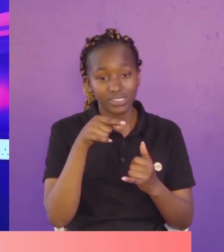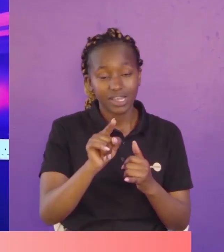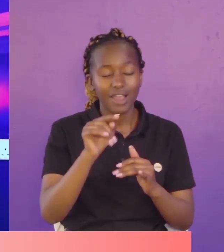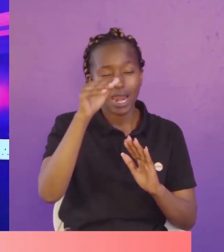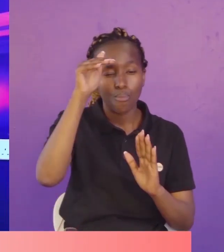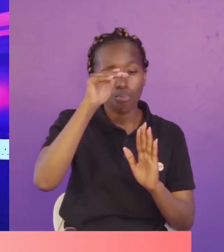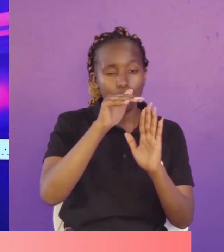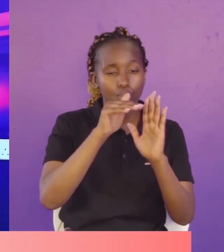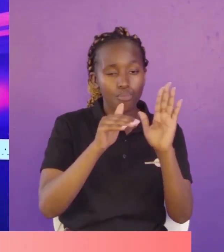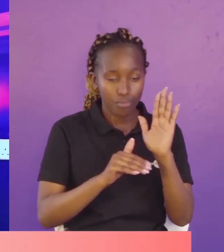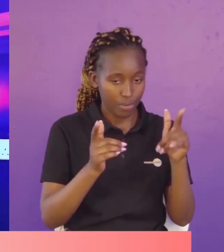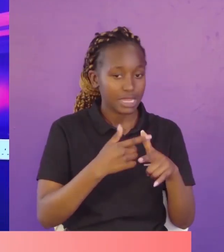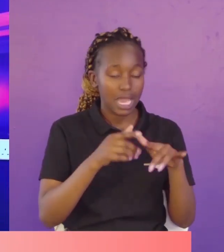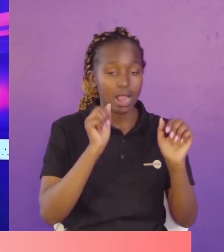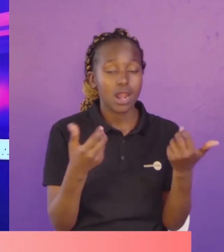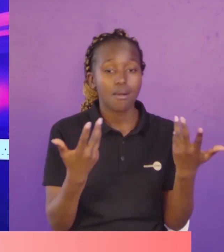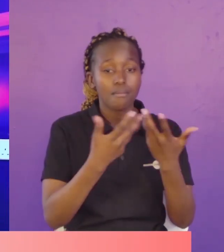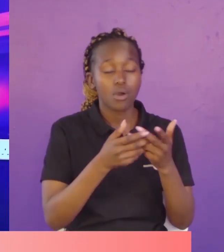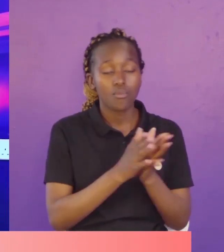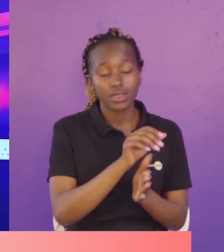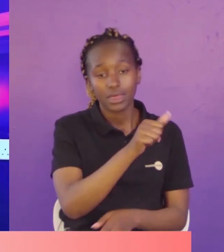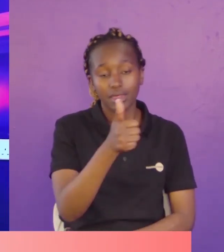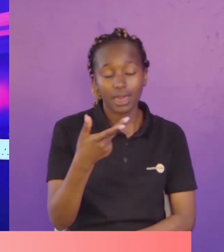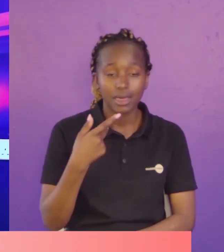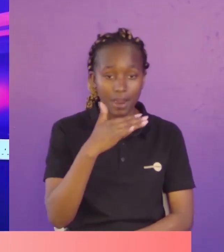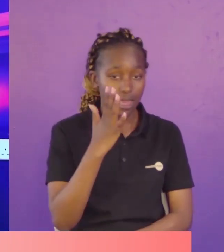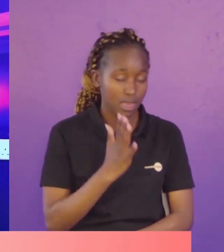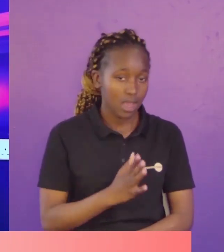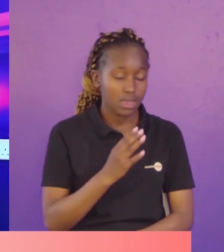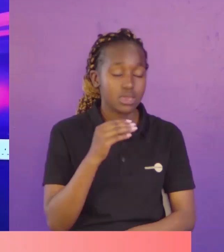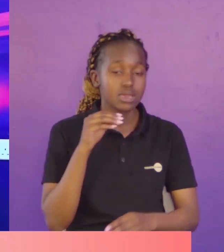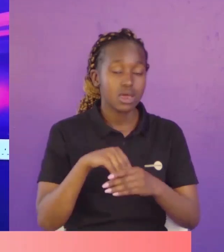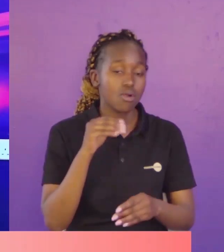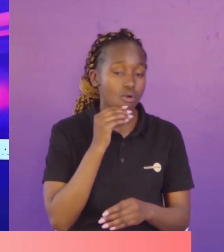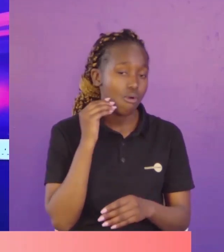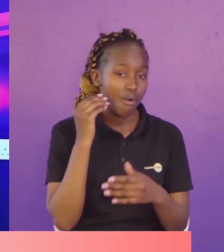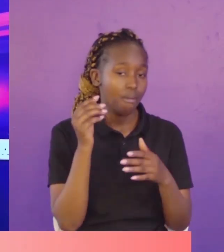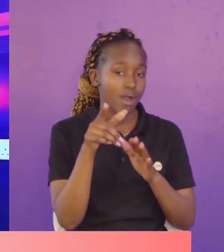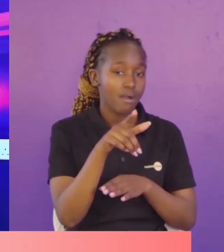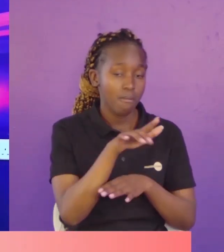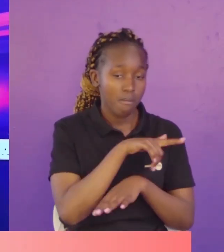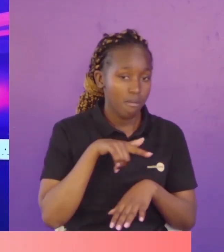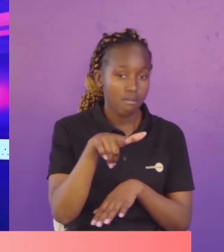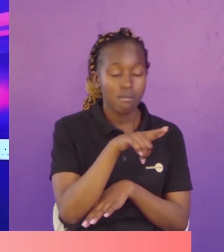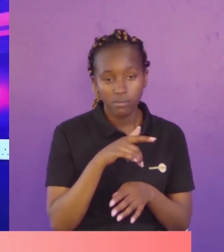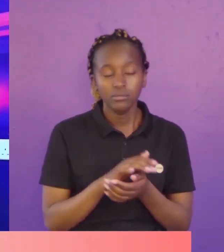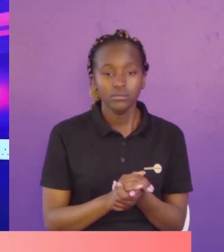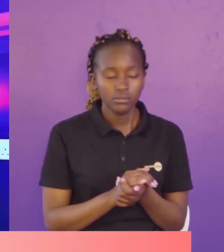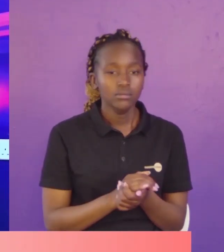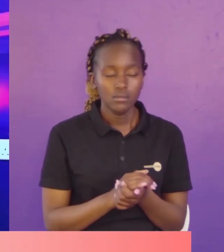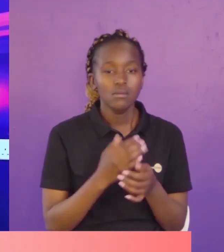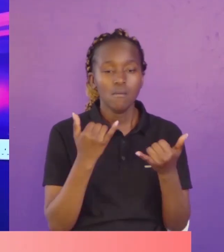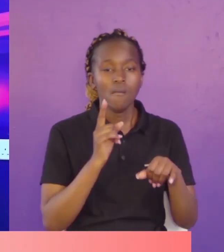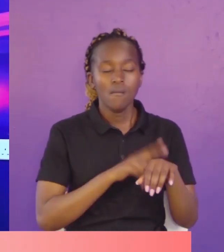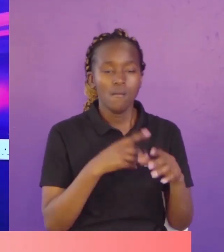levels to match those players that play in the home leagues. And when they blended, you find that there was